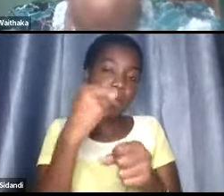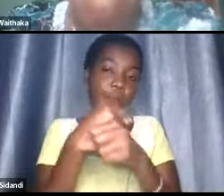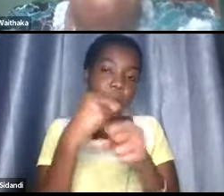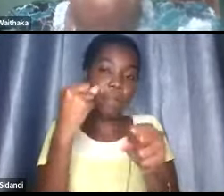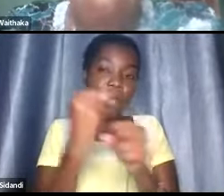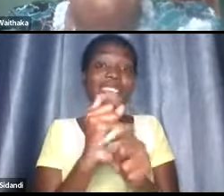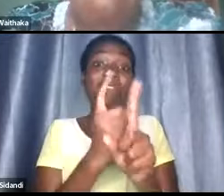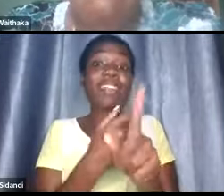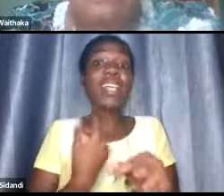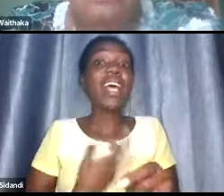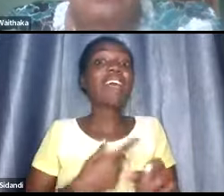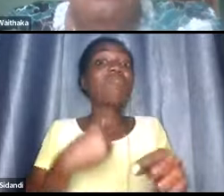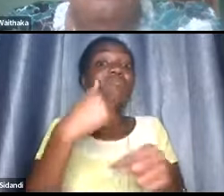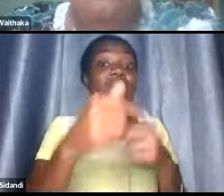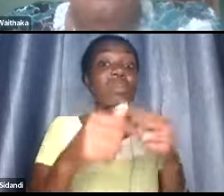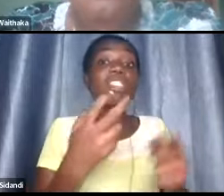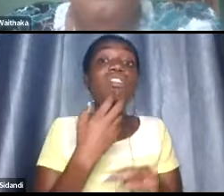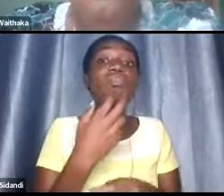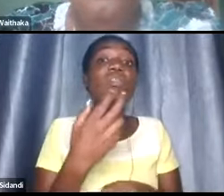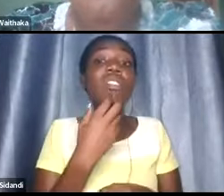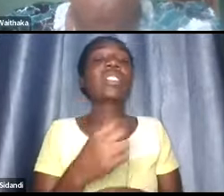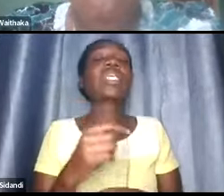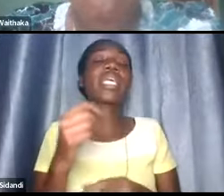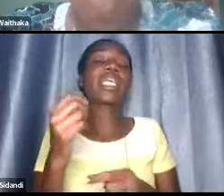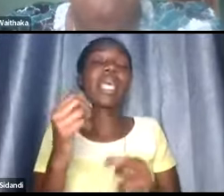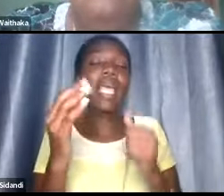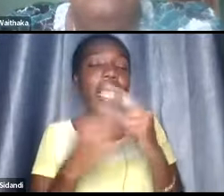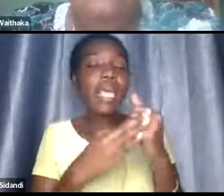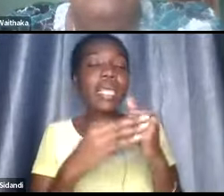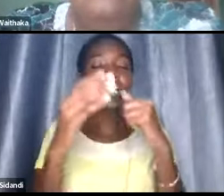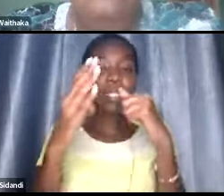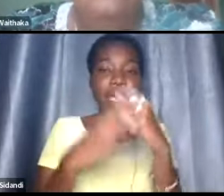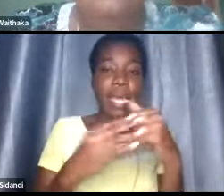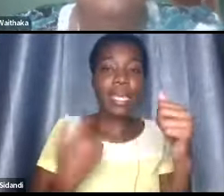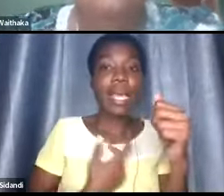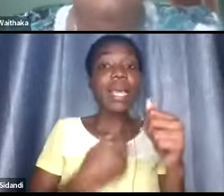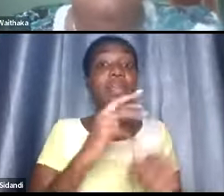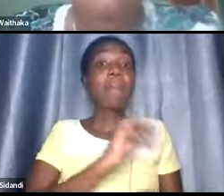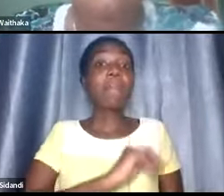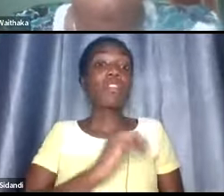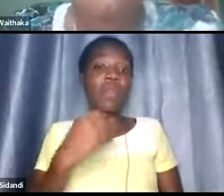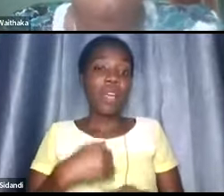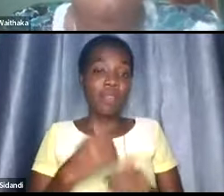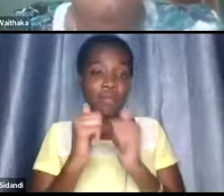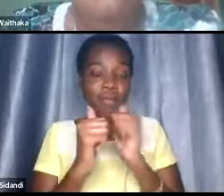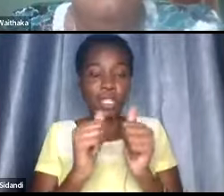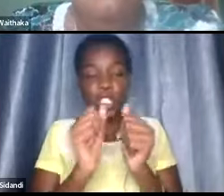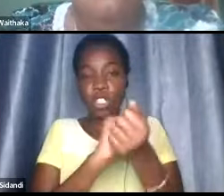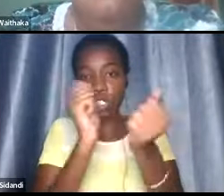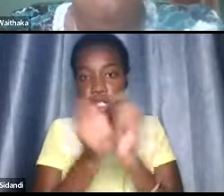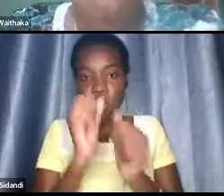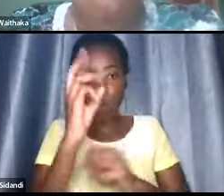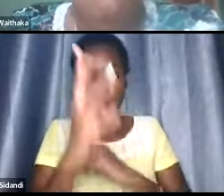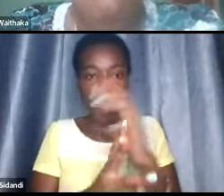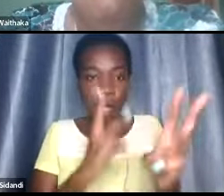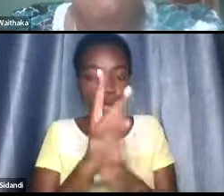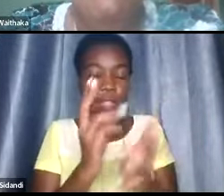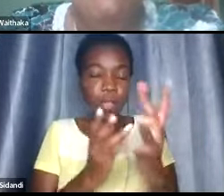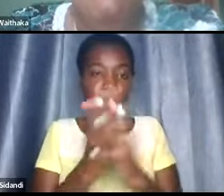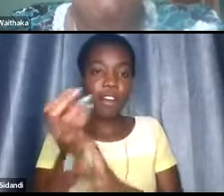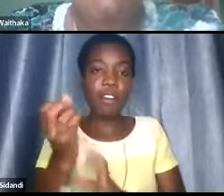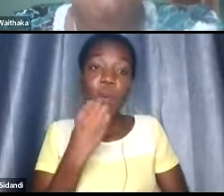every Tuesday from 8 p.m. to 9 p.m. and we have one mission: to change the world through information. And this mostly our focus